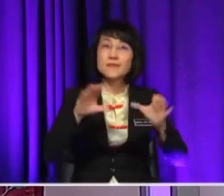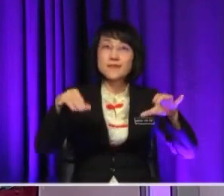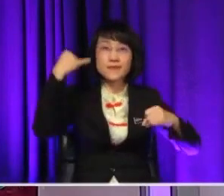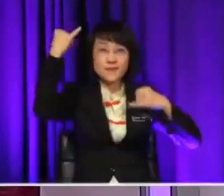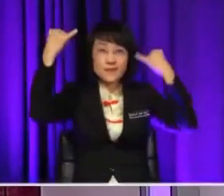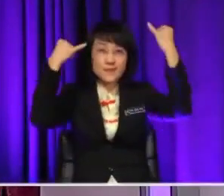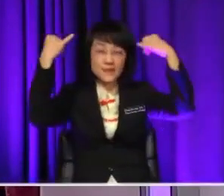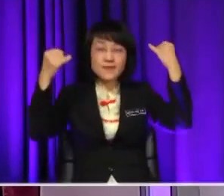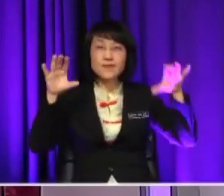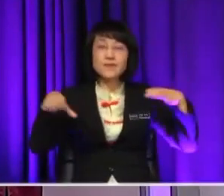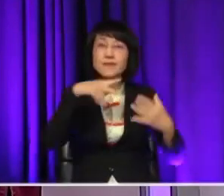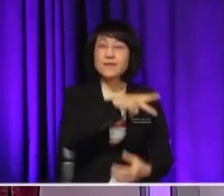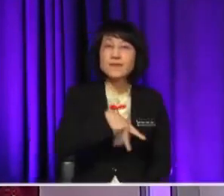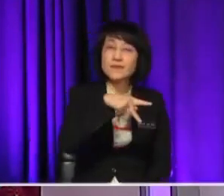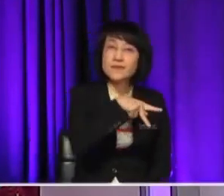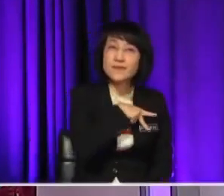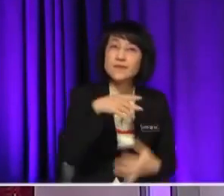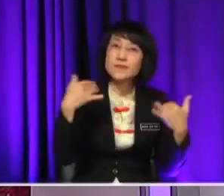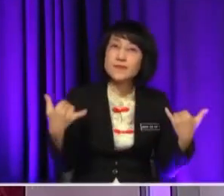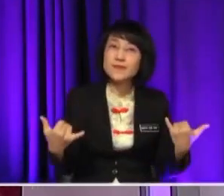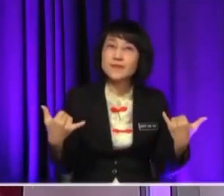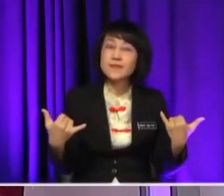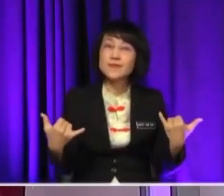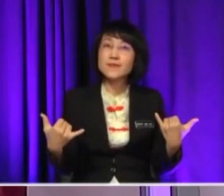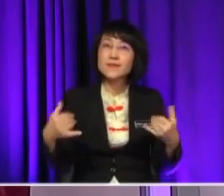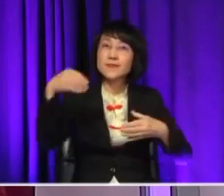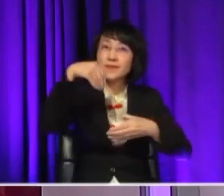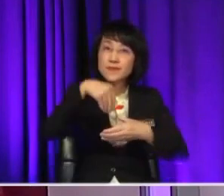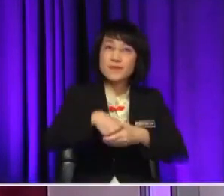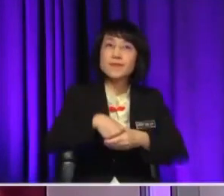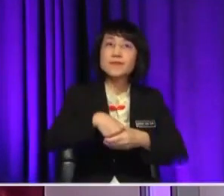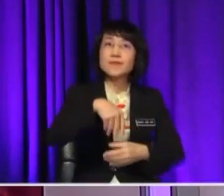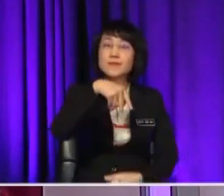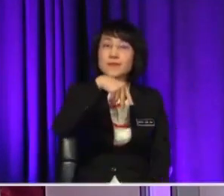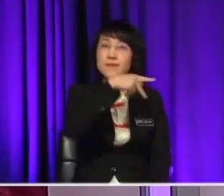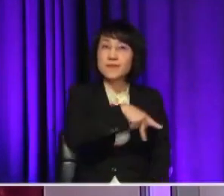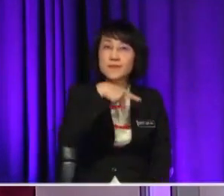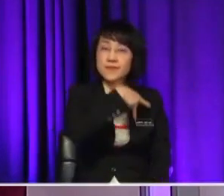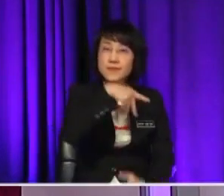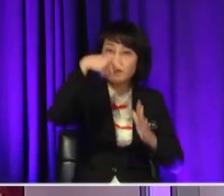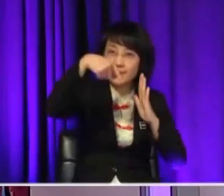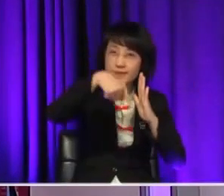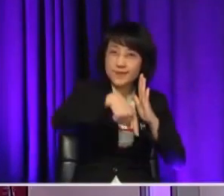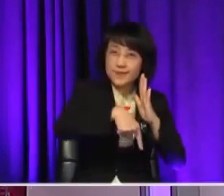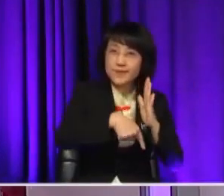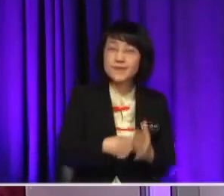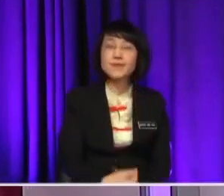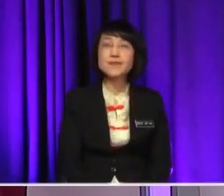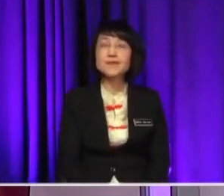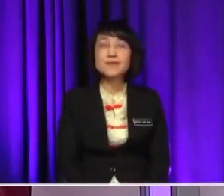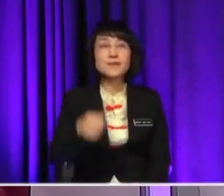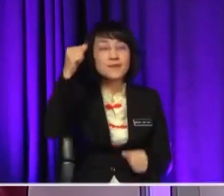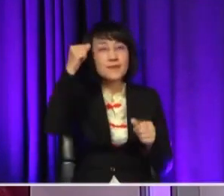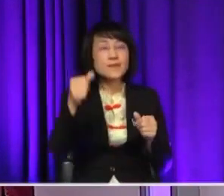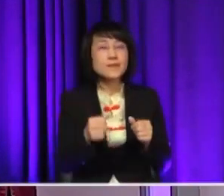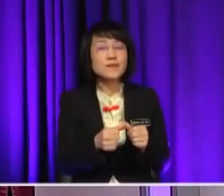did personification, and right now let's go into personification in depth. All right. Right. Now, remember, girls,